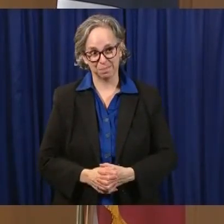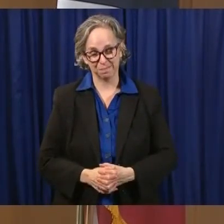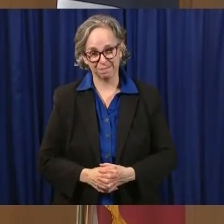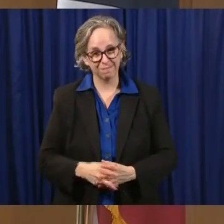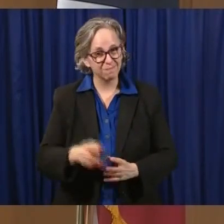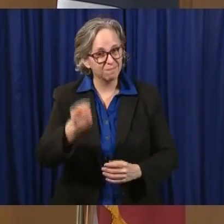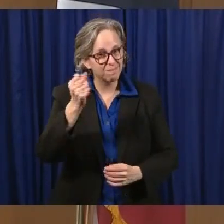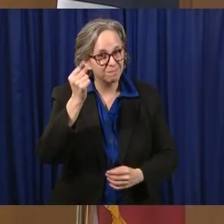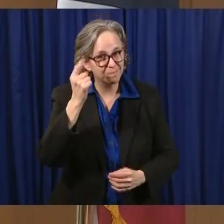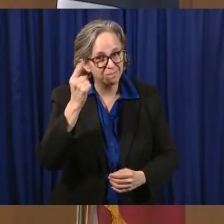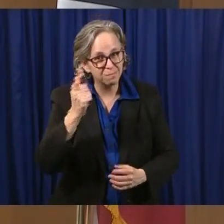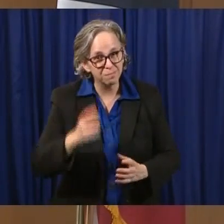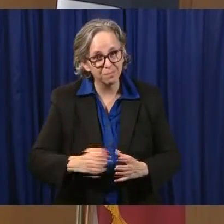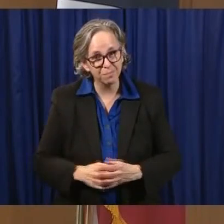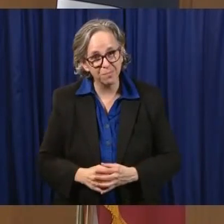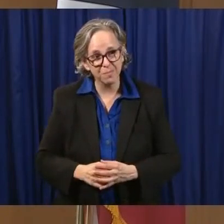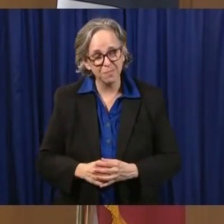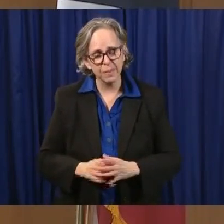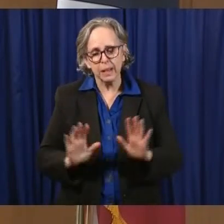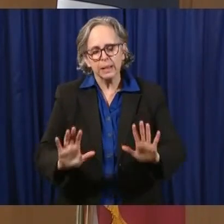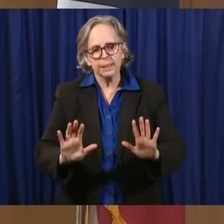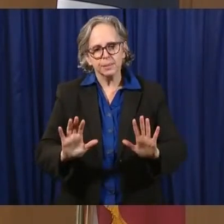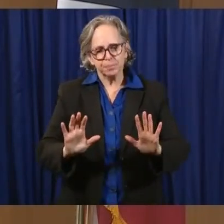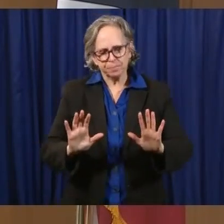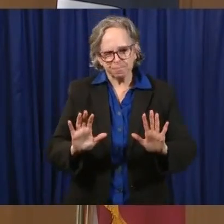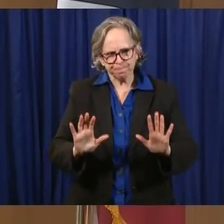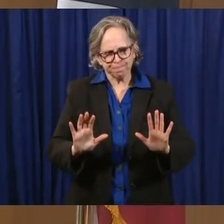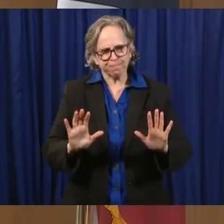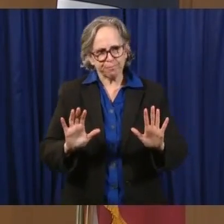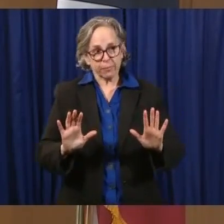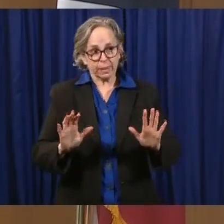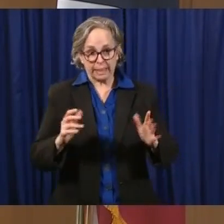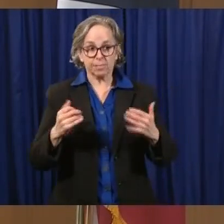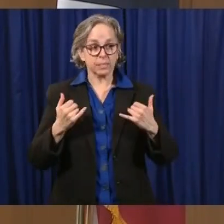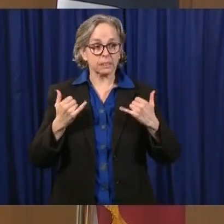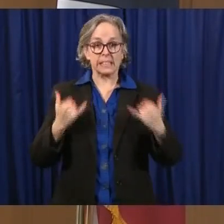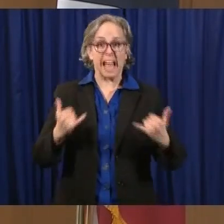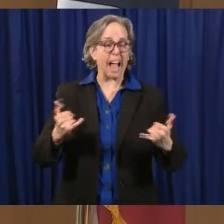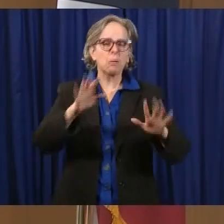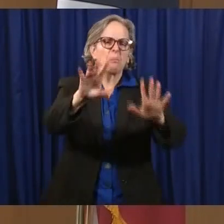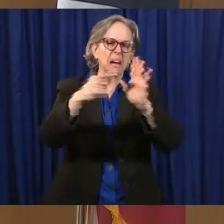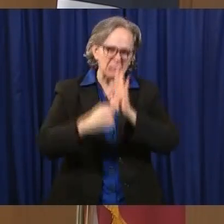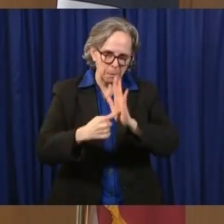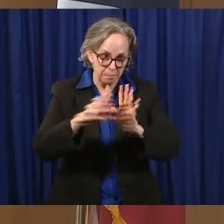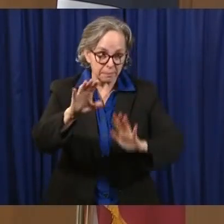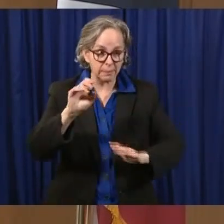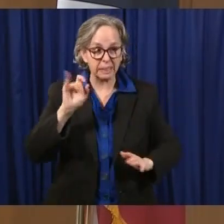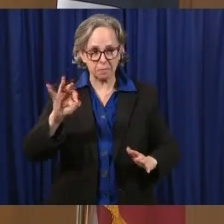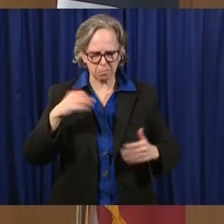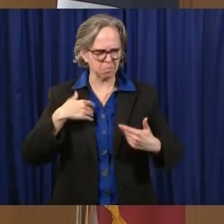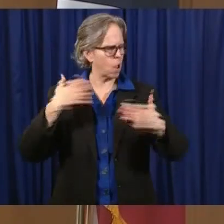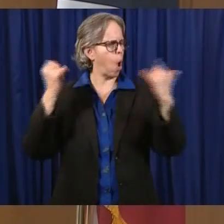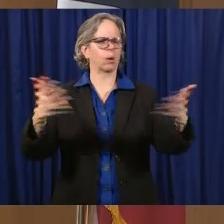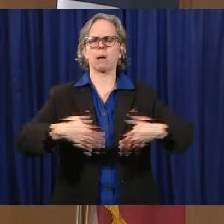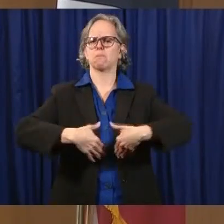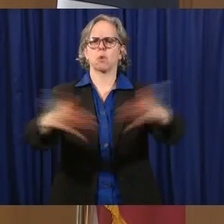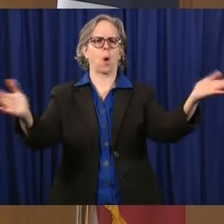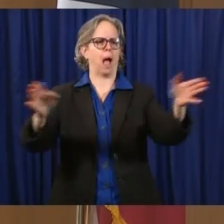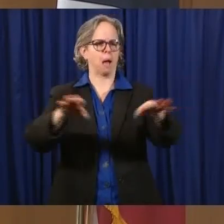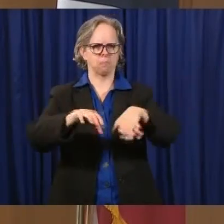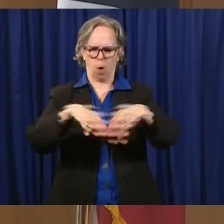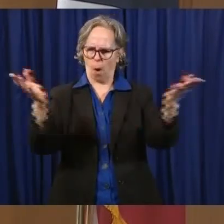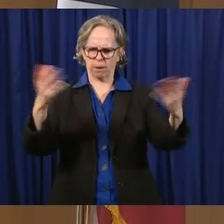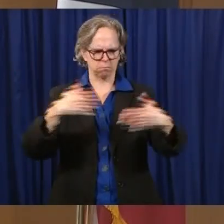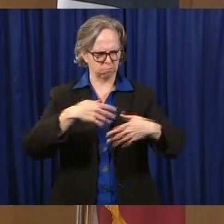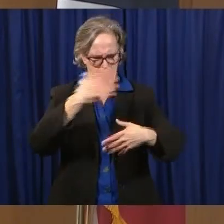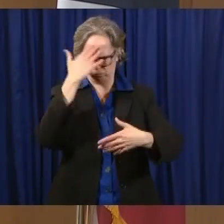if I stood up here right now and said, people, you know, let's go do whatever you want to do. If